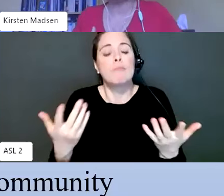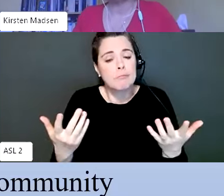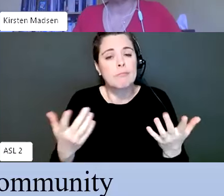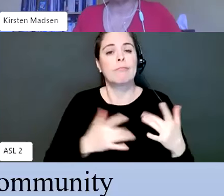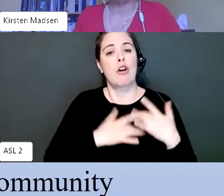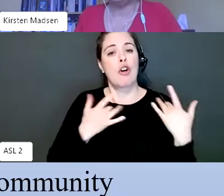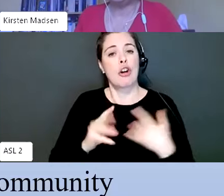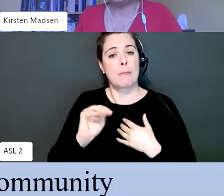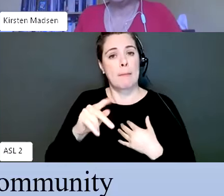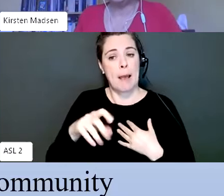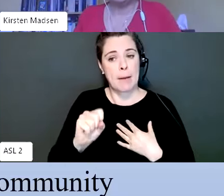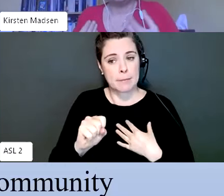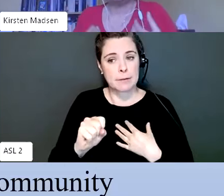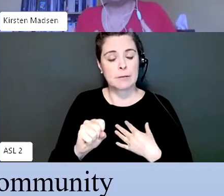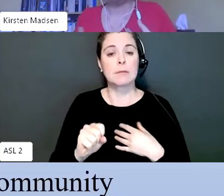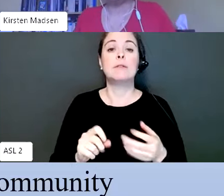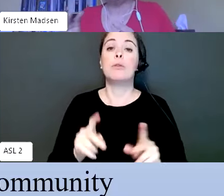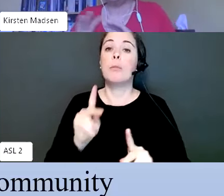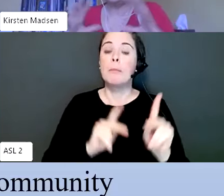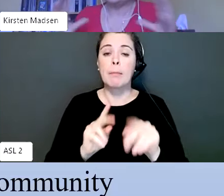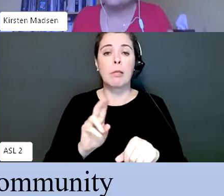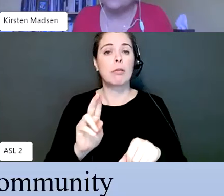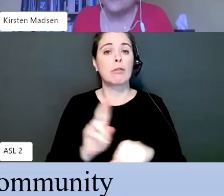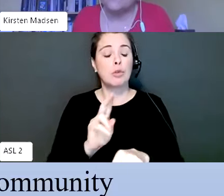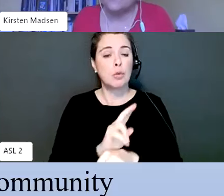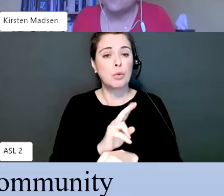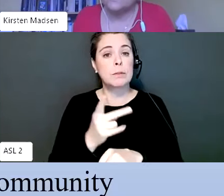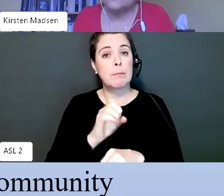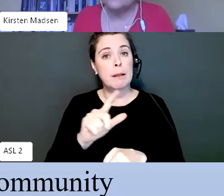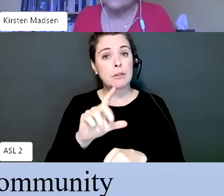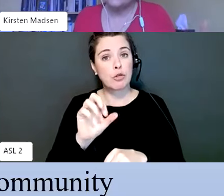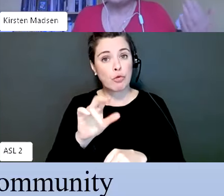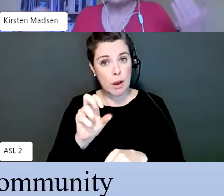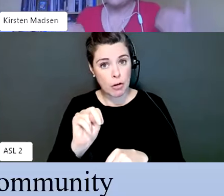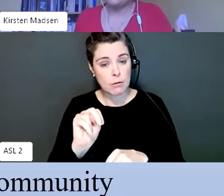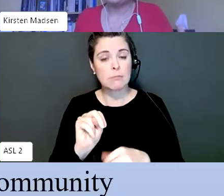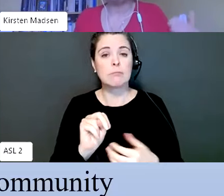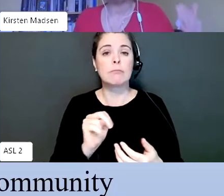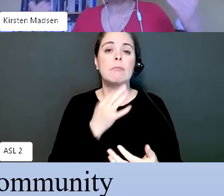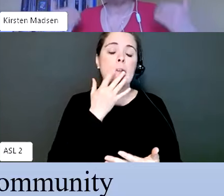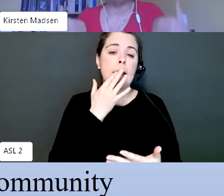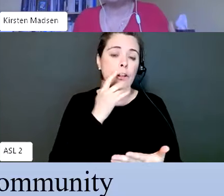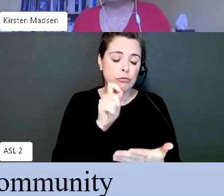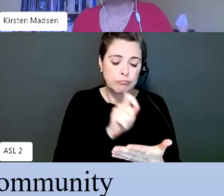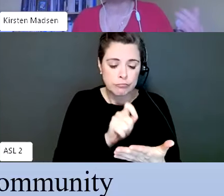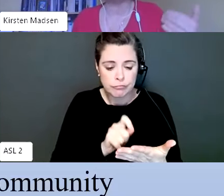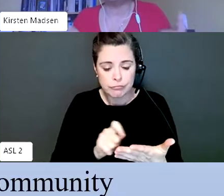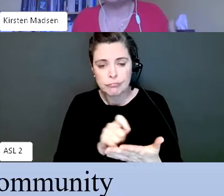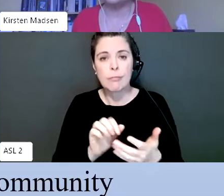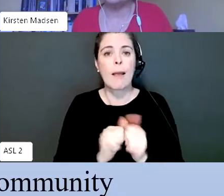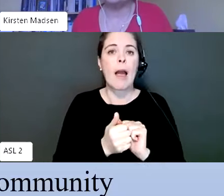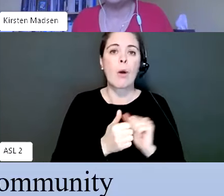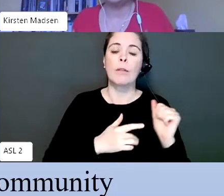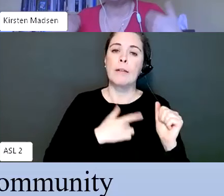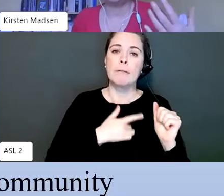match with a feeling, and then they color within the heart how they feel when they're the